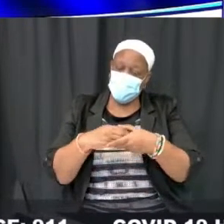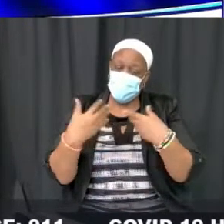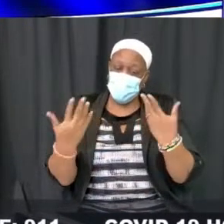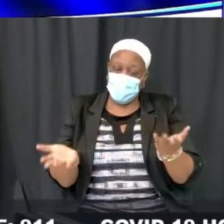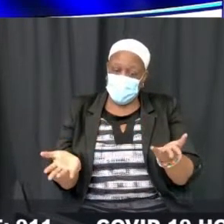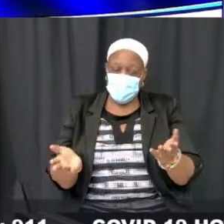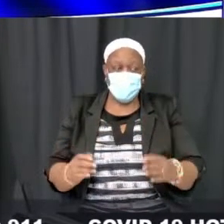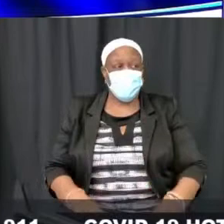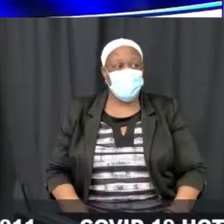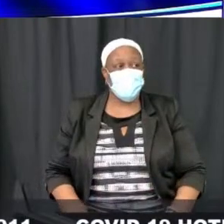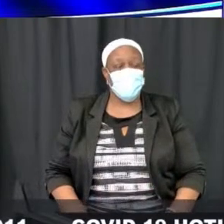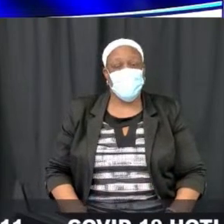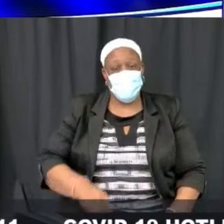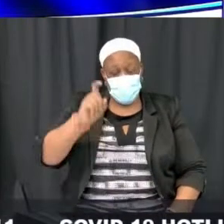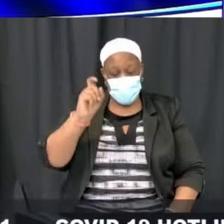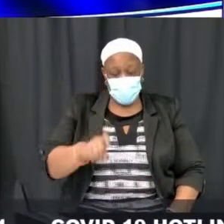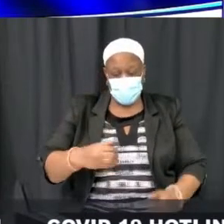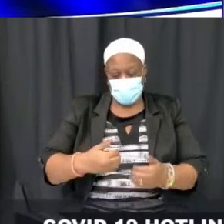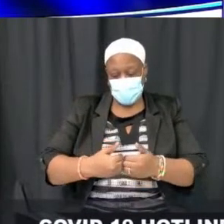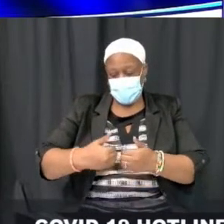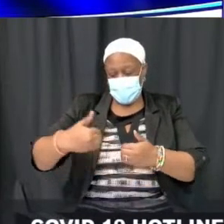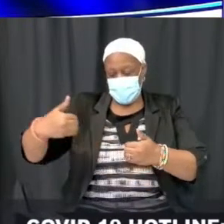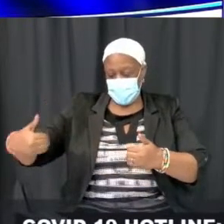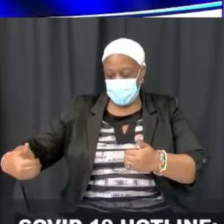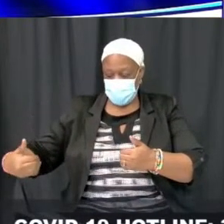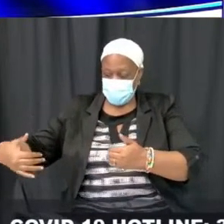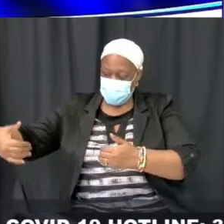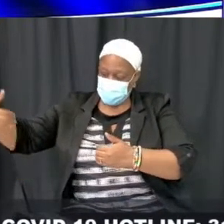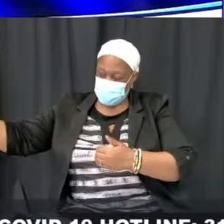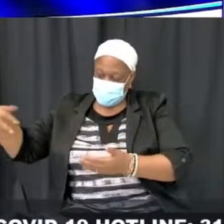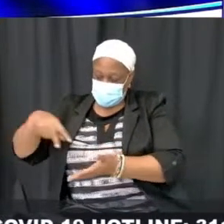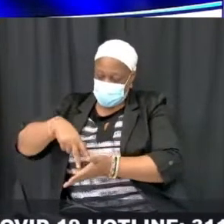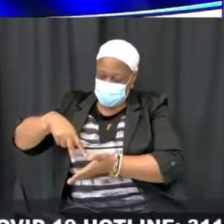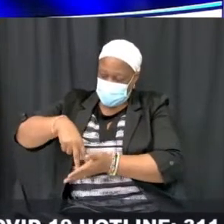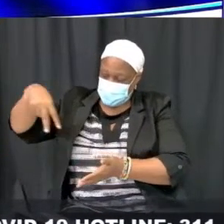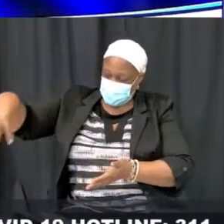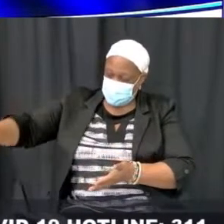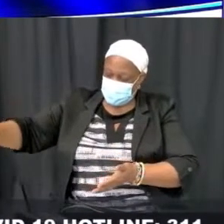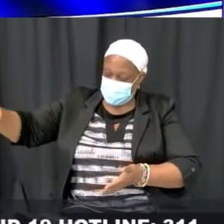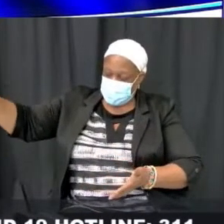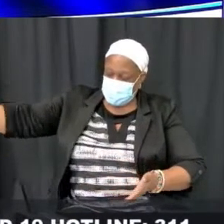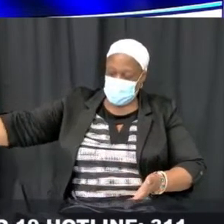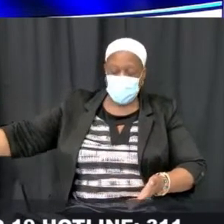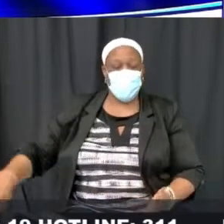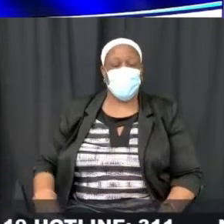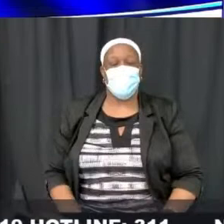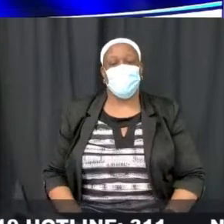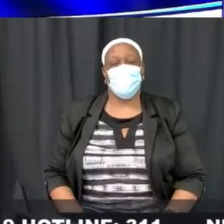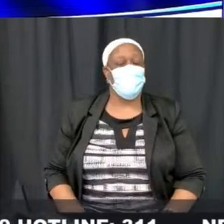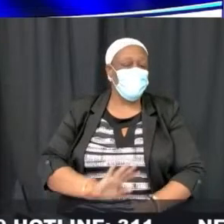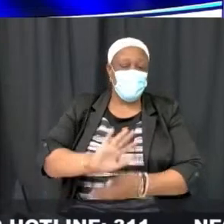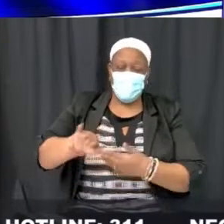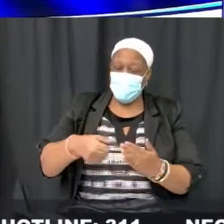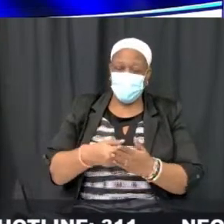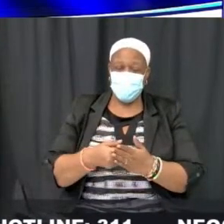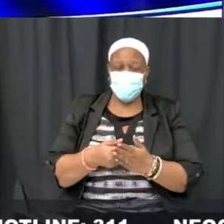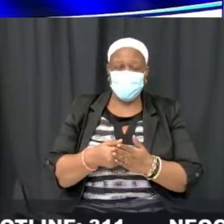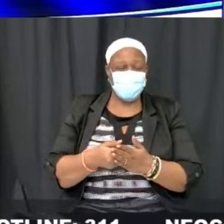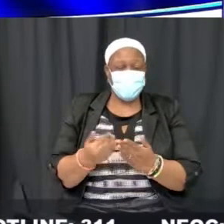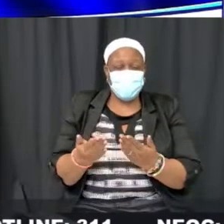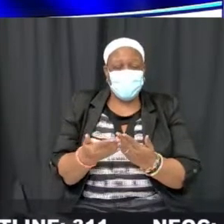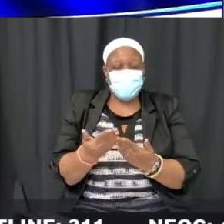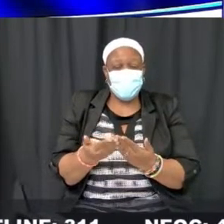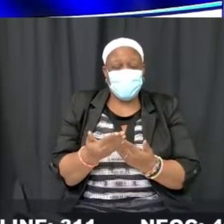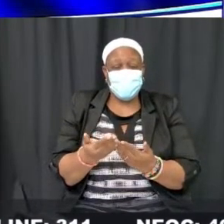of physical distancing, and recording of persons entering are all simply a part of the new